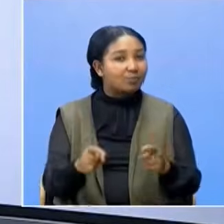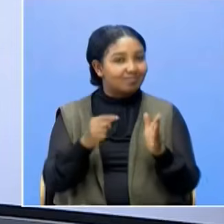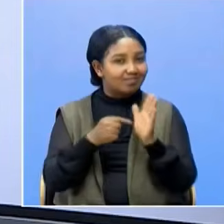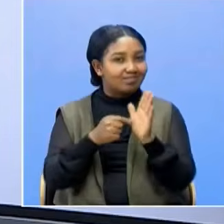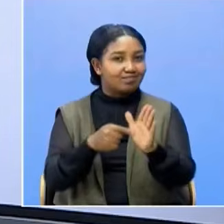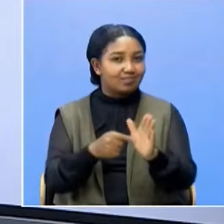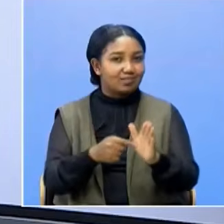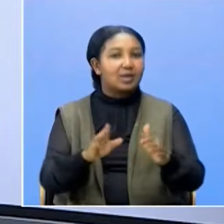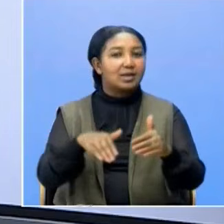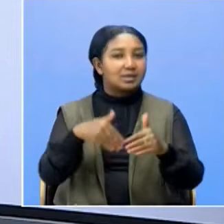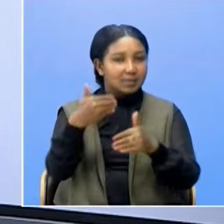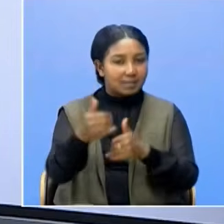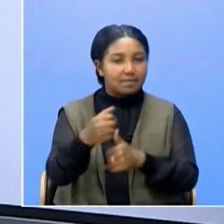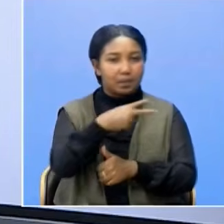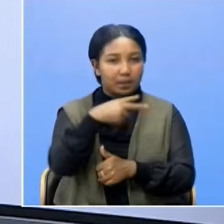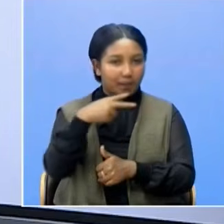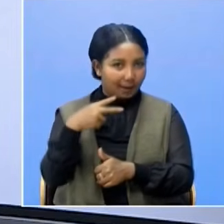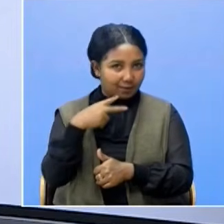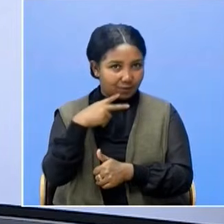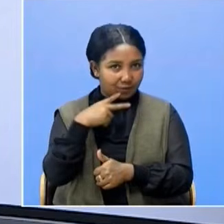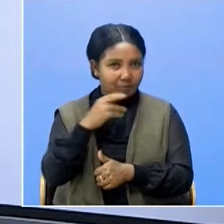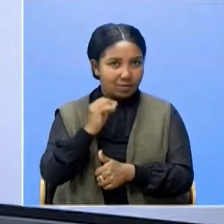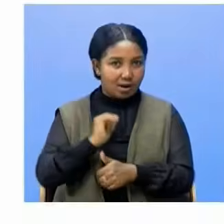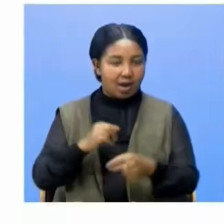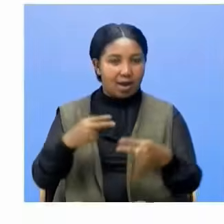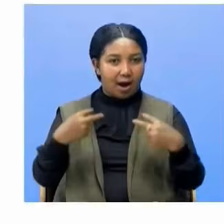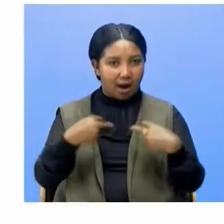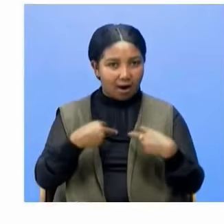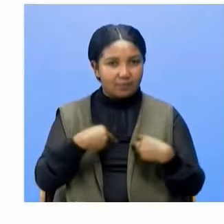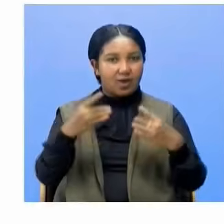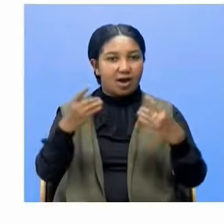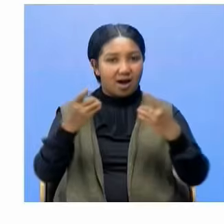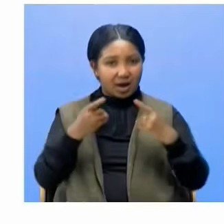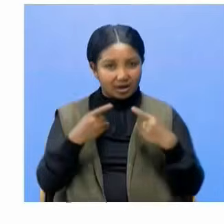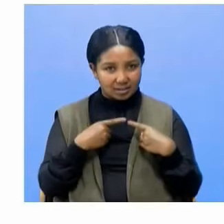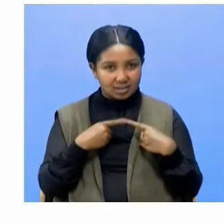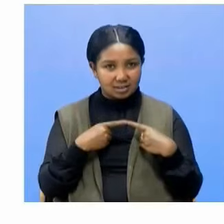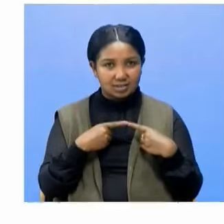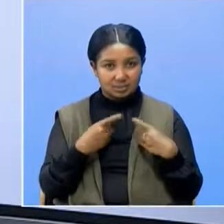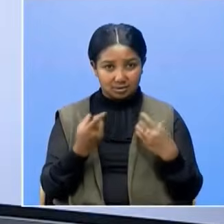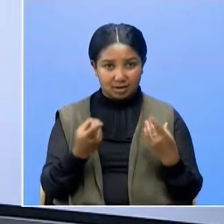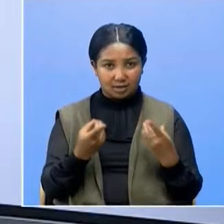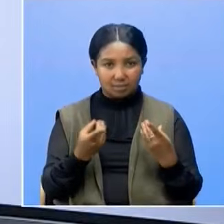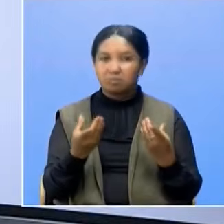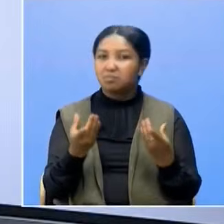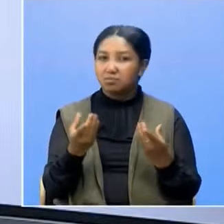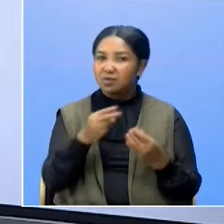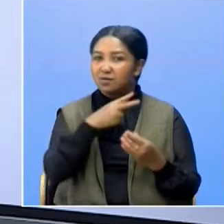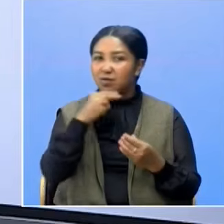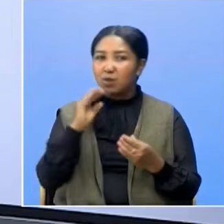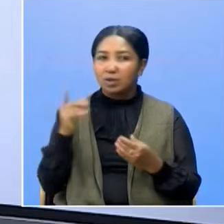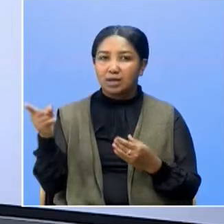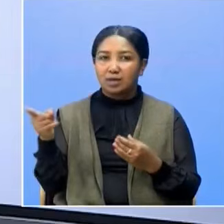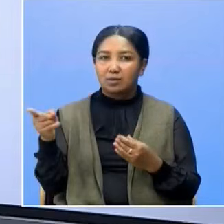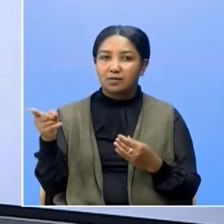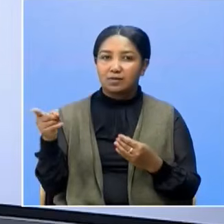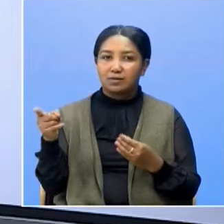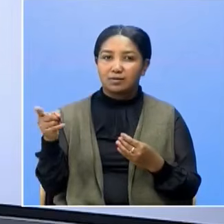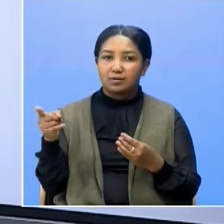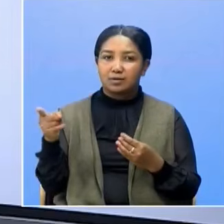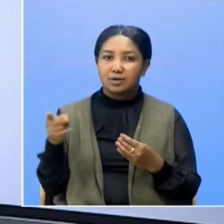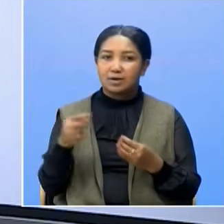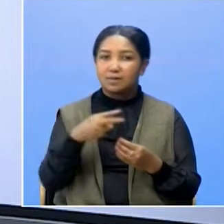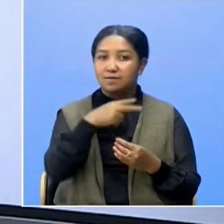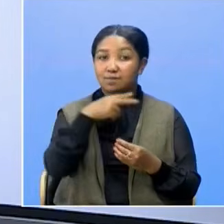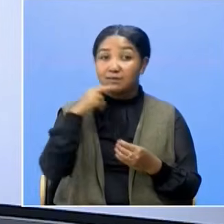Then, let's see the verb. I have had. What type of verb is it?